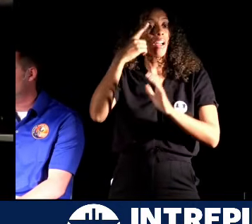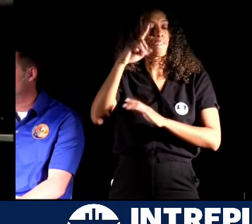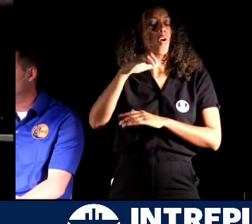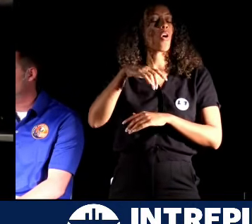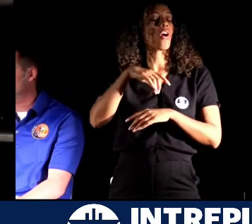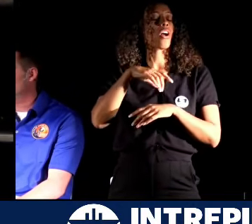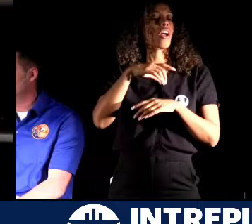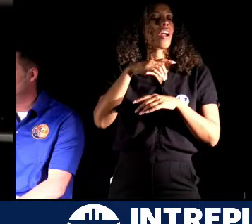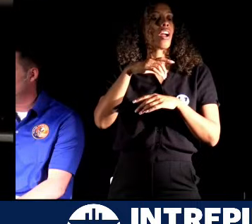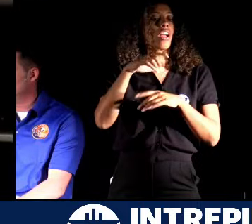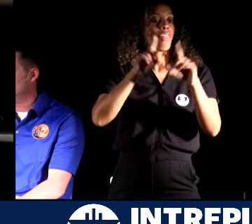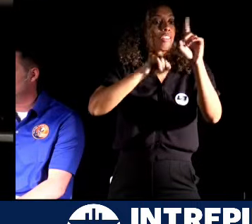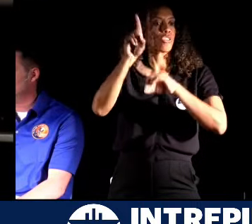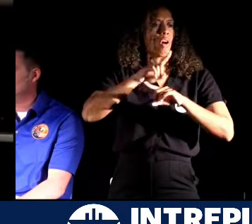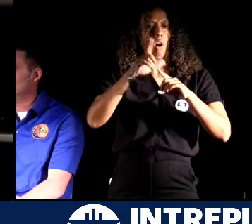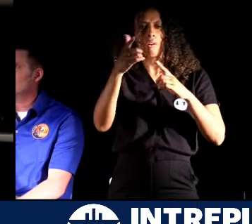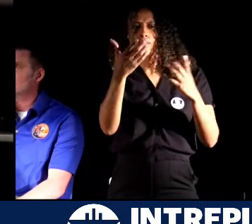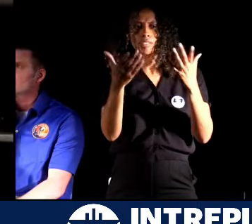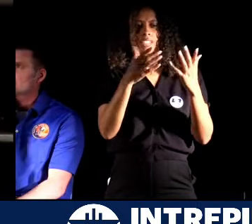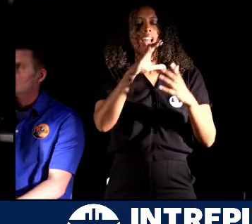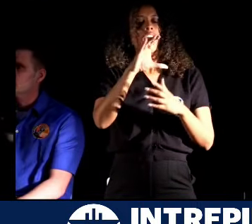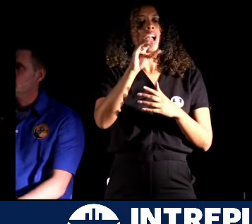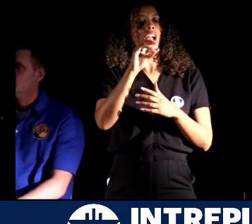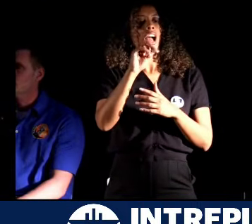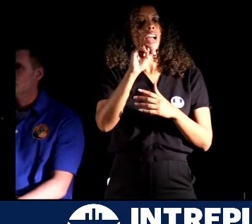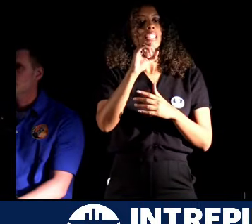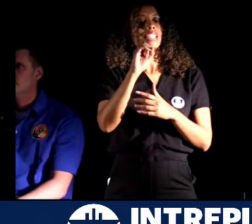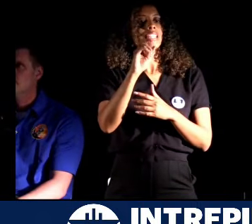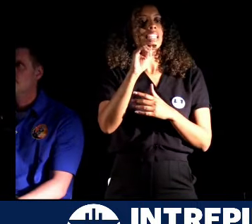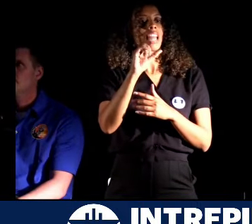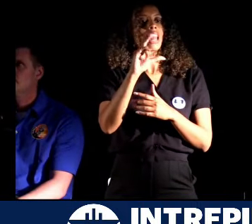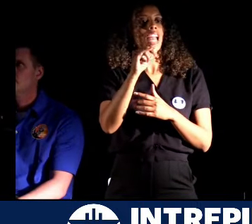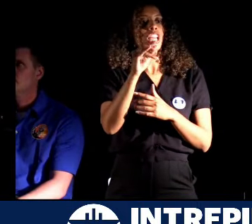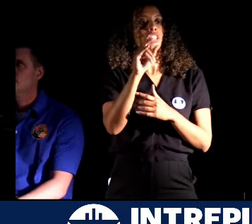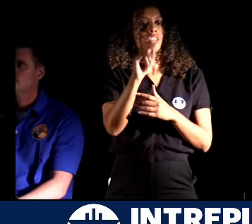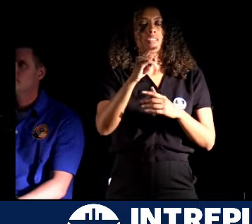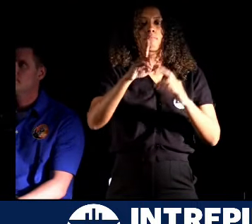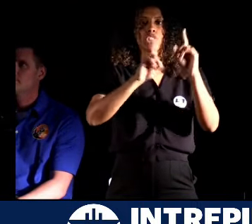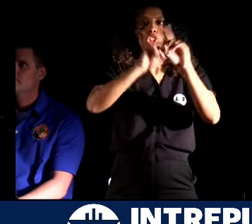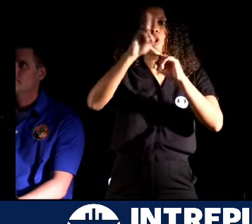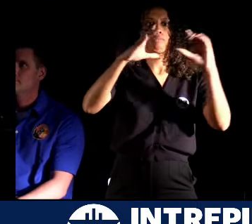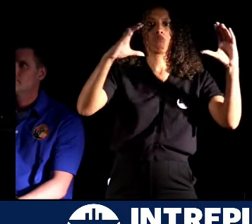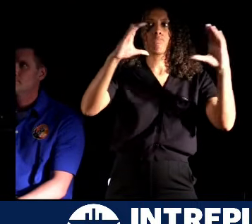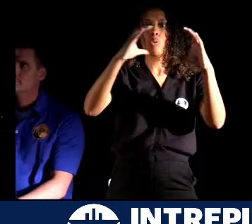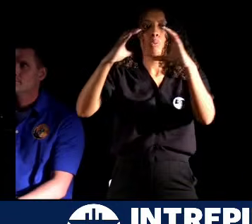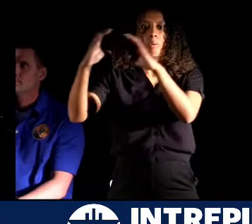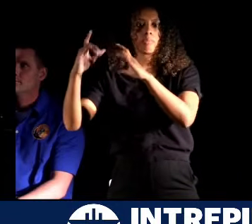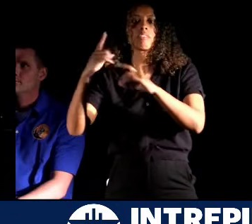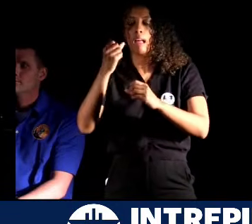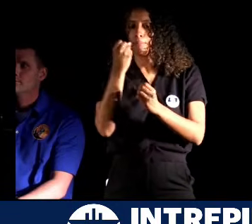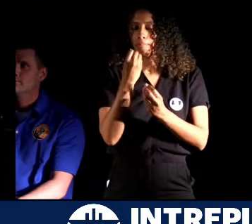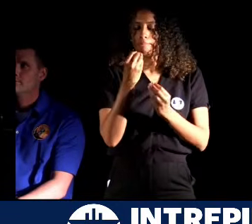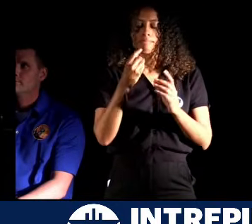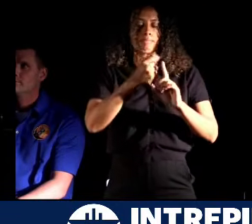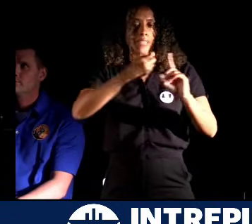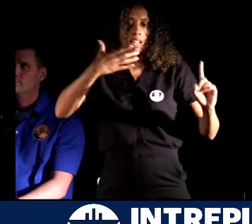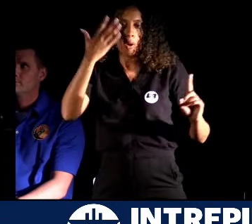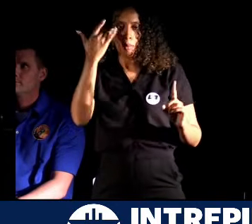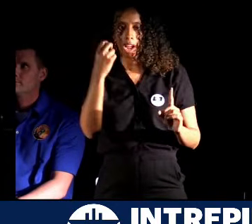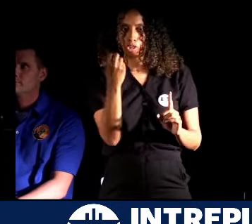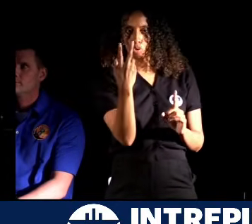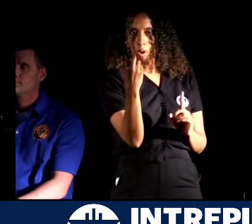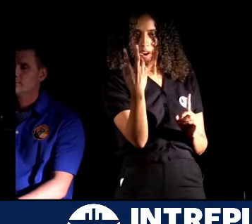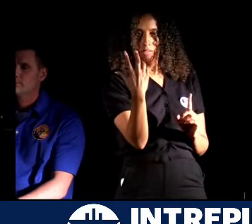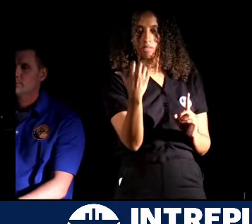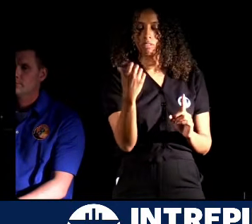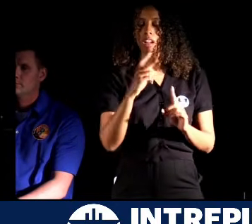constellations? But in terms of constellations, let me first of all say why there are 12. But first of